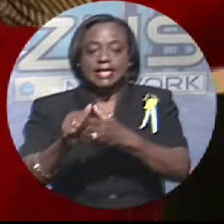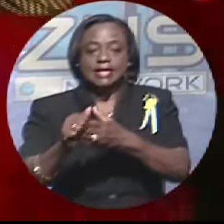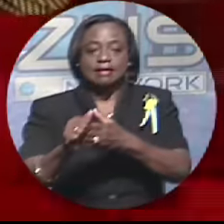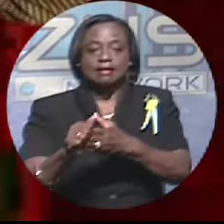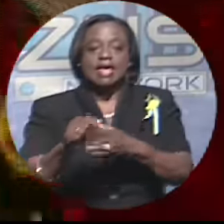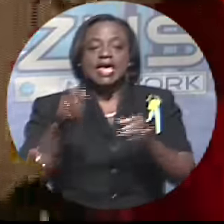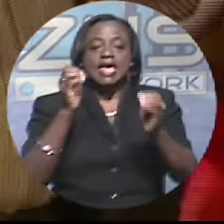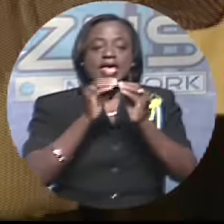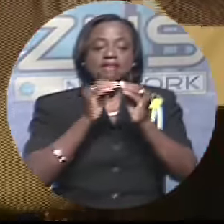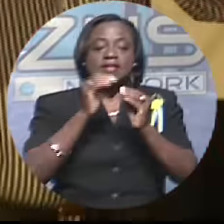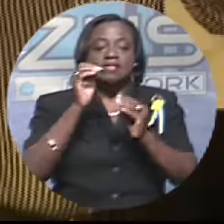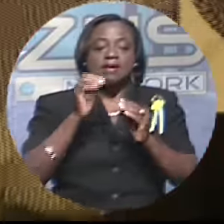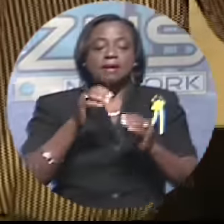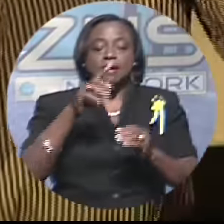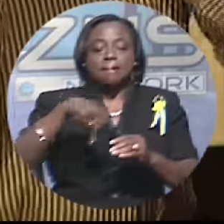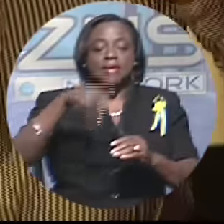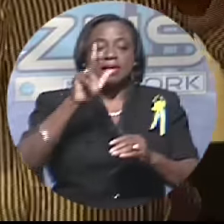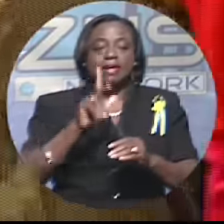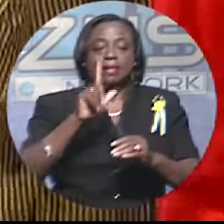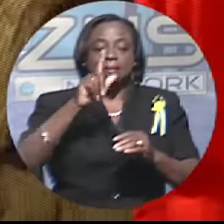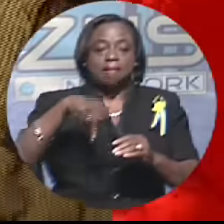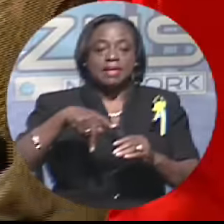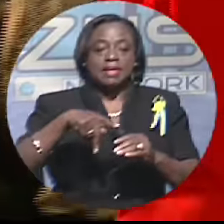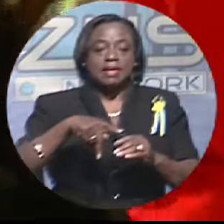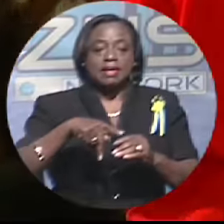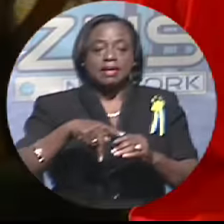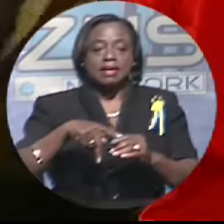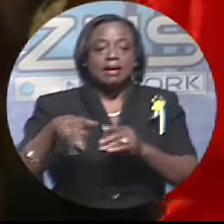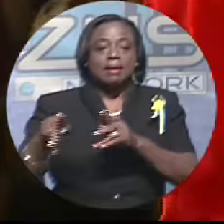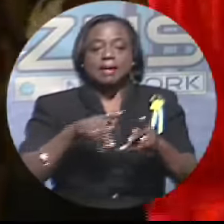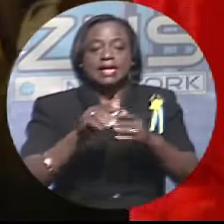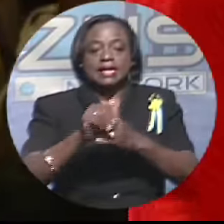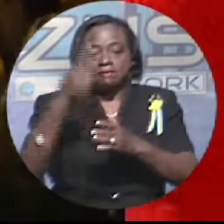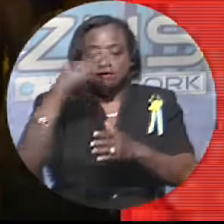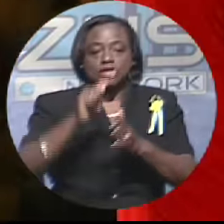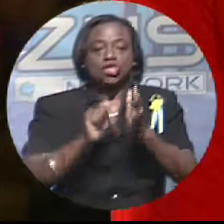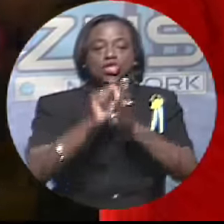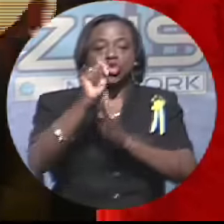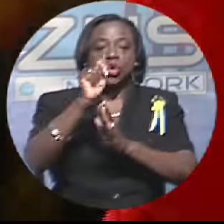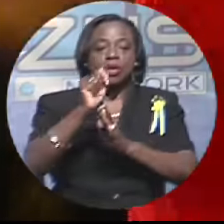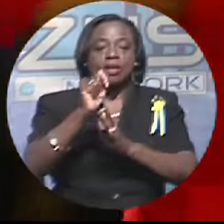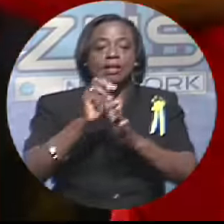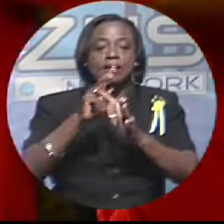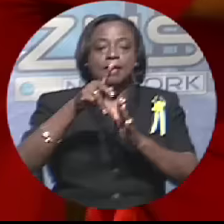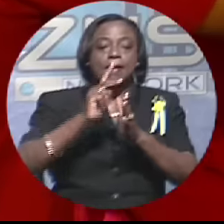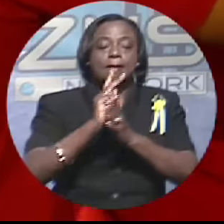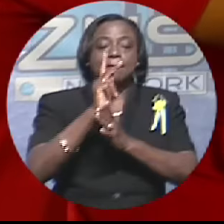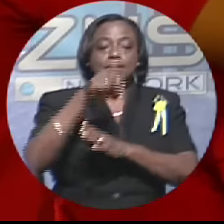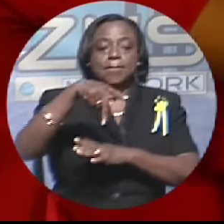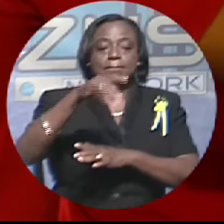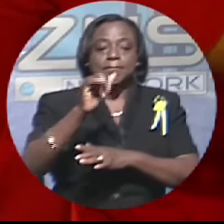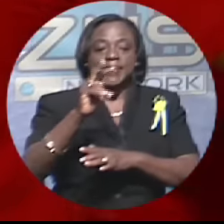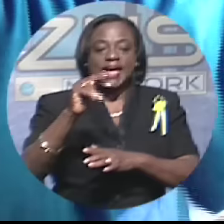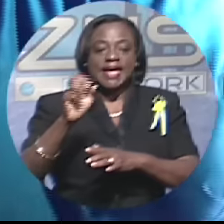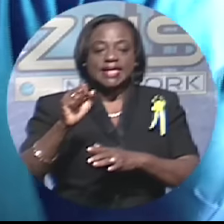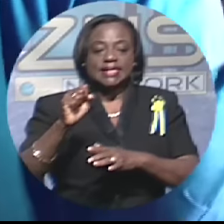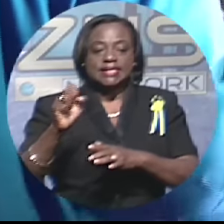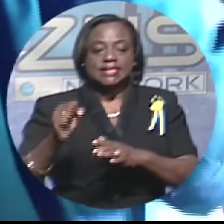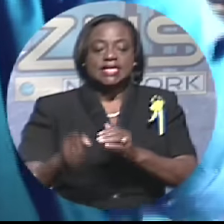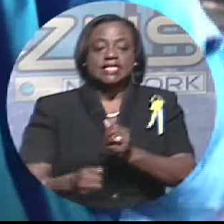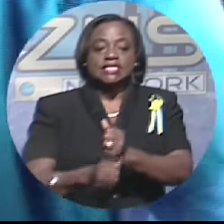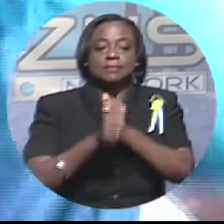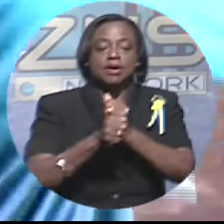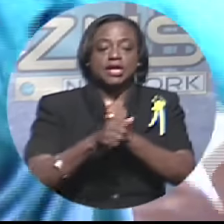Progressive Liberal Party's Member of Parliament for Tall Pines, Leslie Miller, received a standing ovation as he showed support for Dr. Minnis.